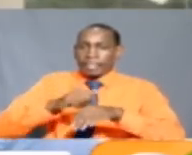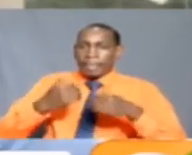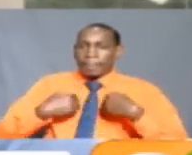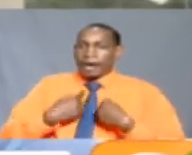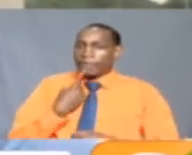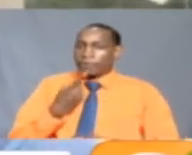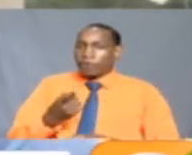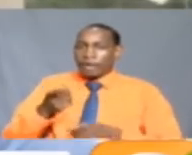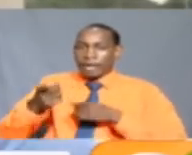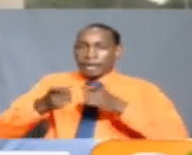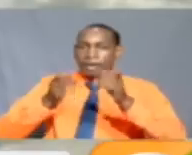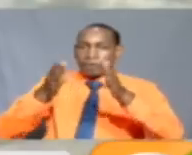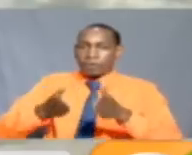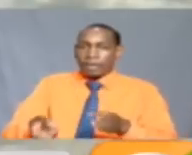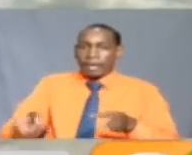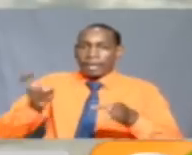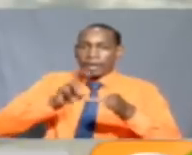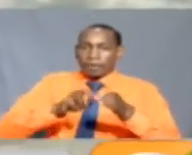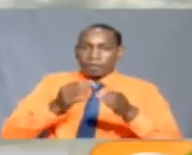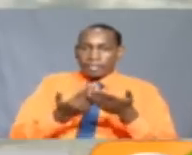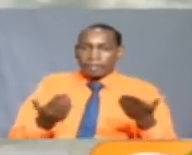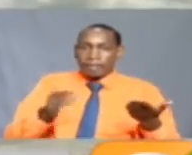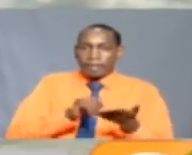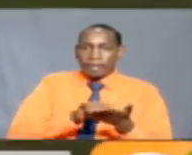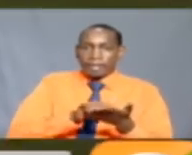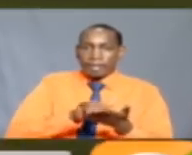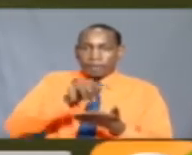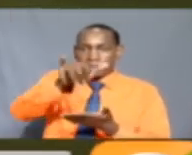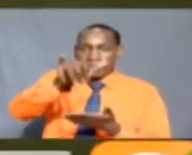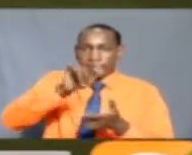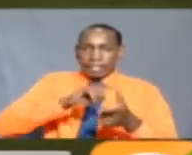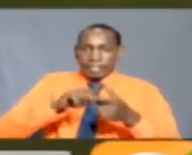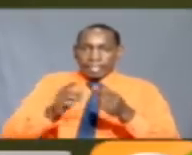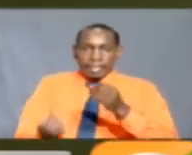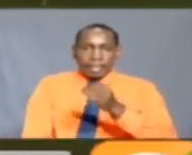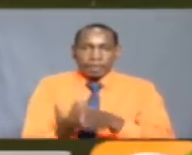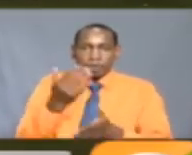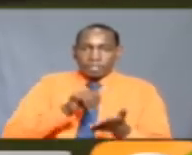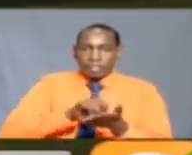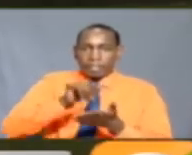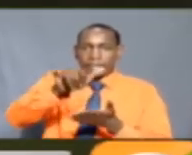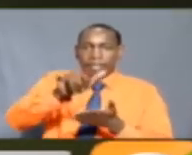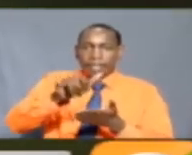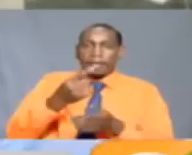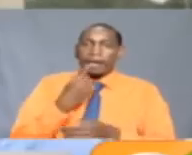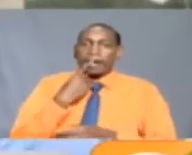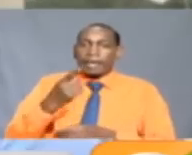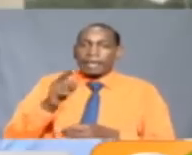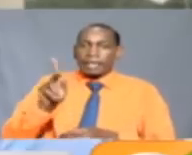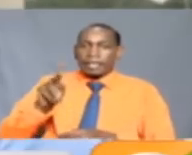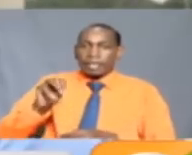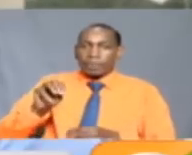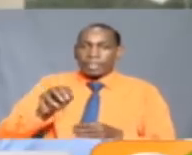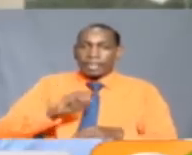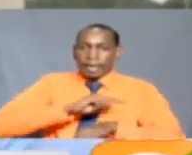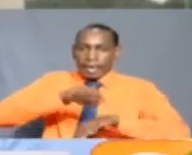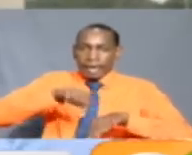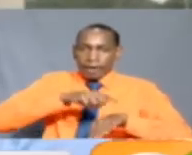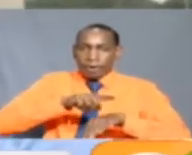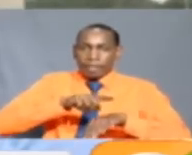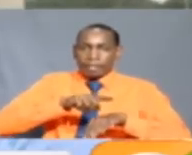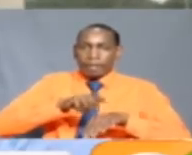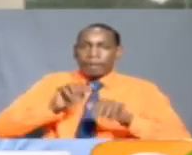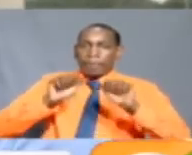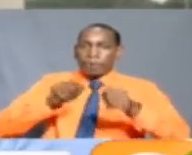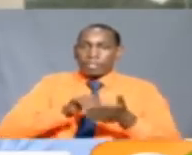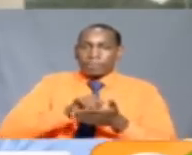The flight operator puts it into an aircraft and puts it on a launcher. That launcher then launches the aircraft up to 100 kilometers an hour in about a third of a second, and it can